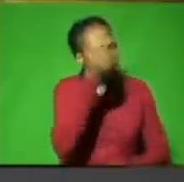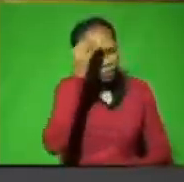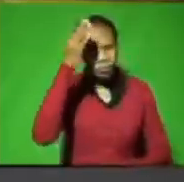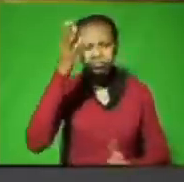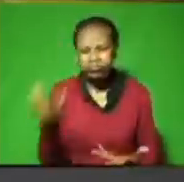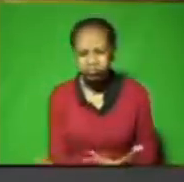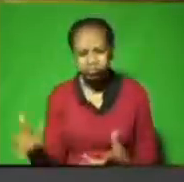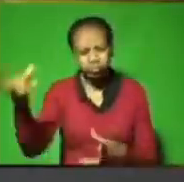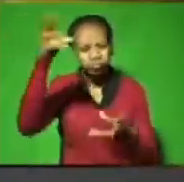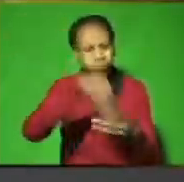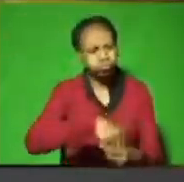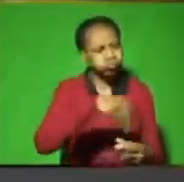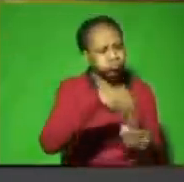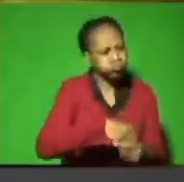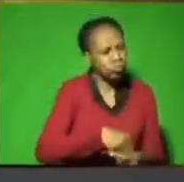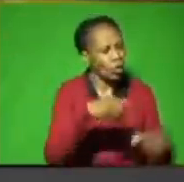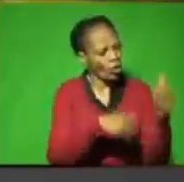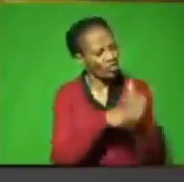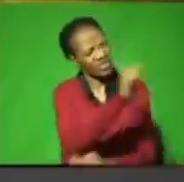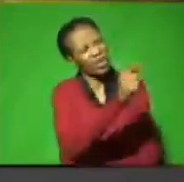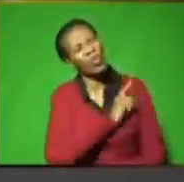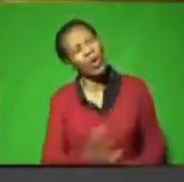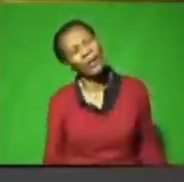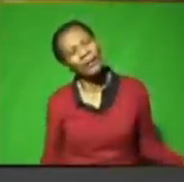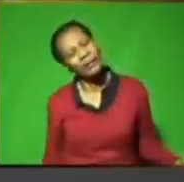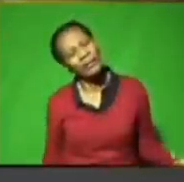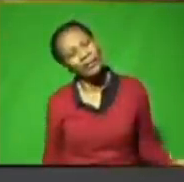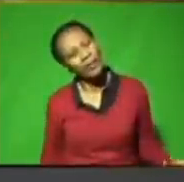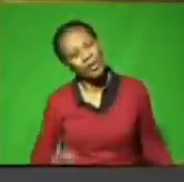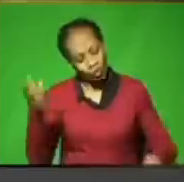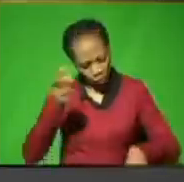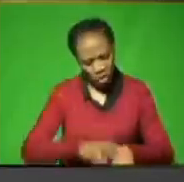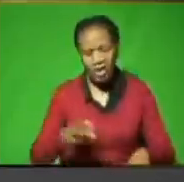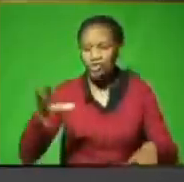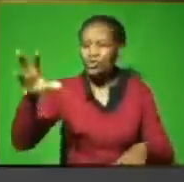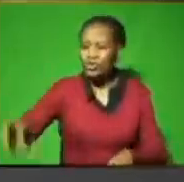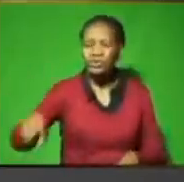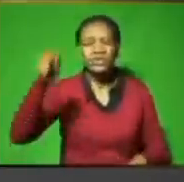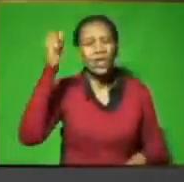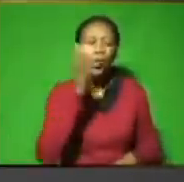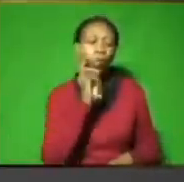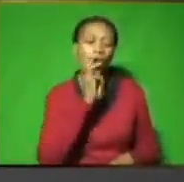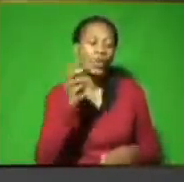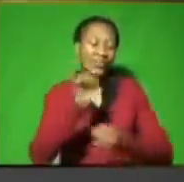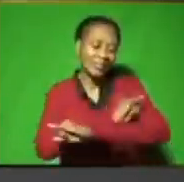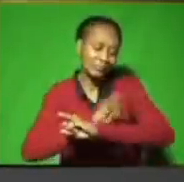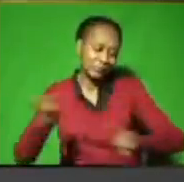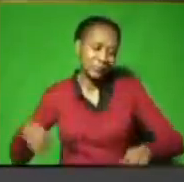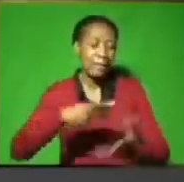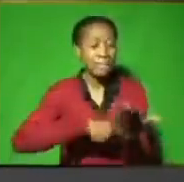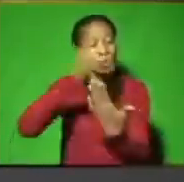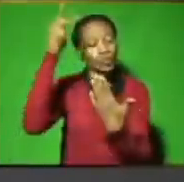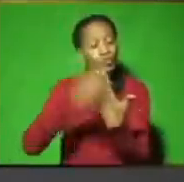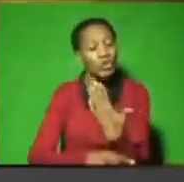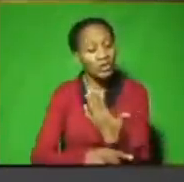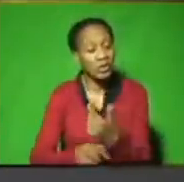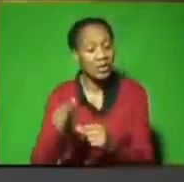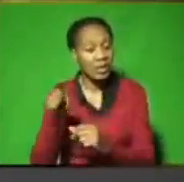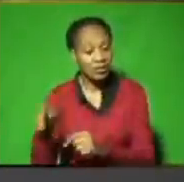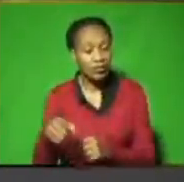and put it in your office instead of going to take the water crisis project